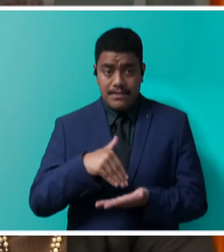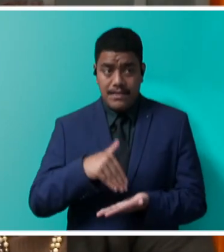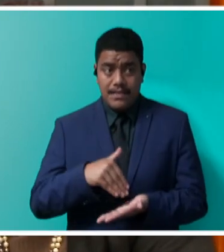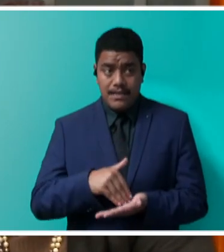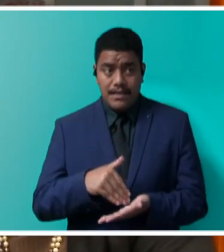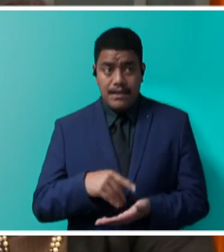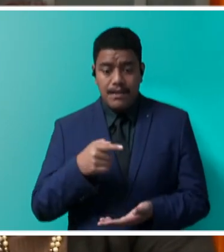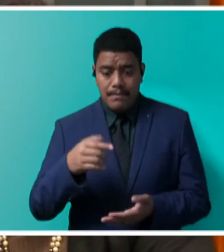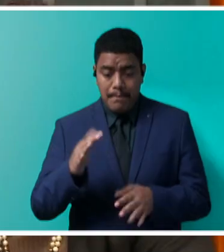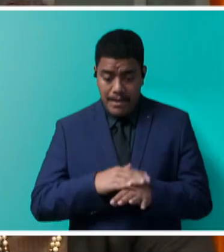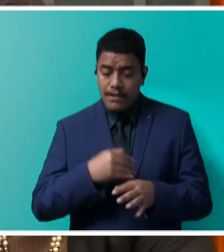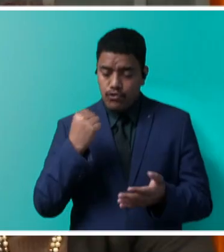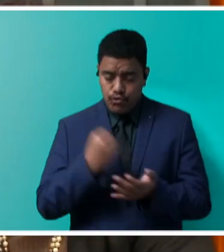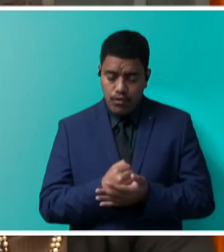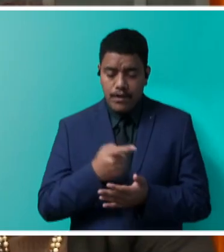we ensure that